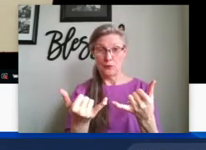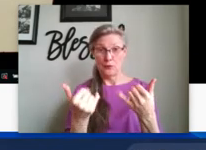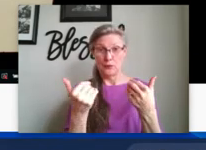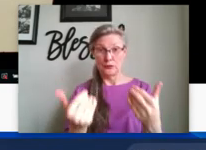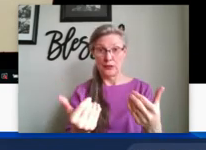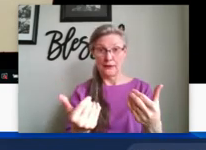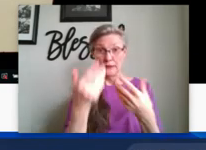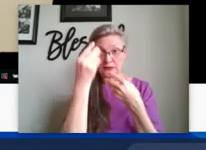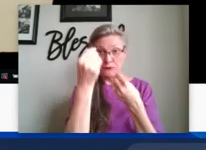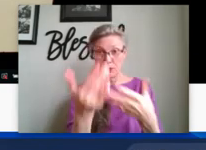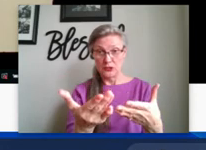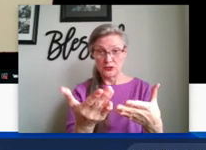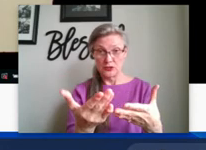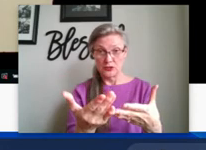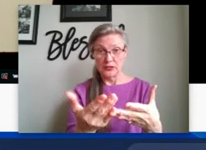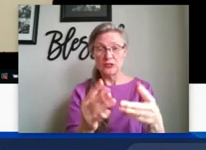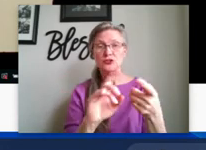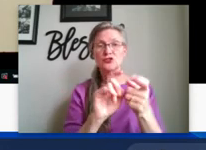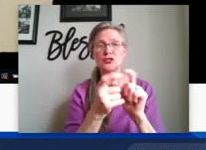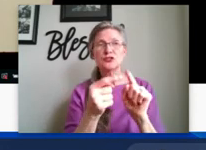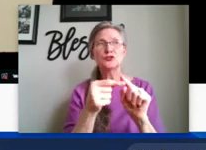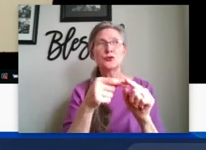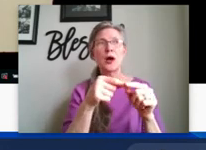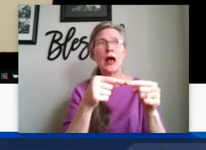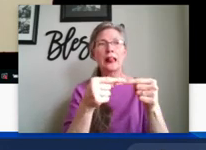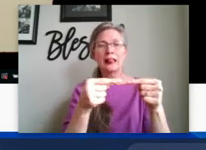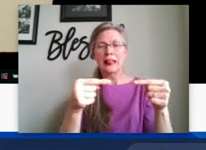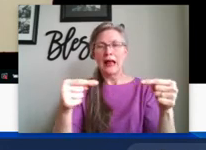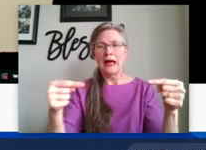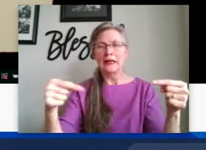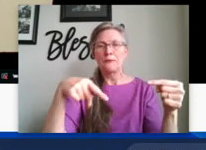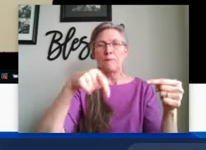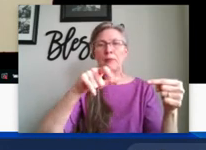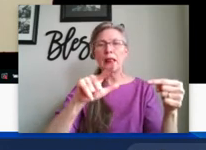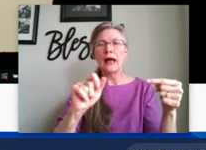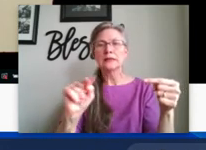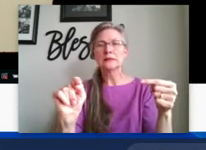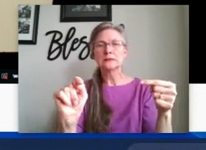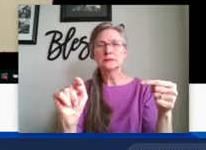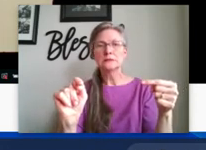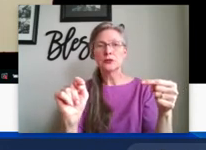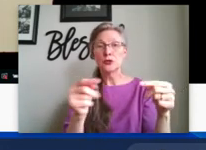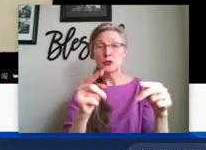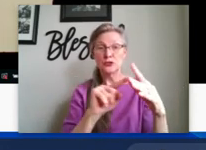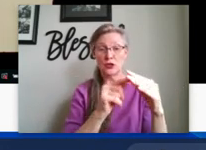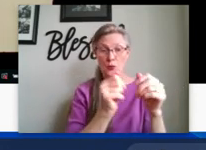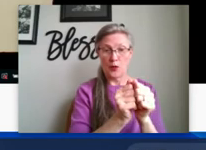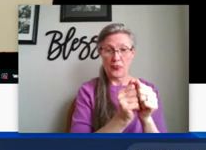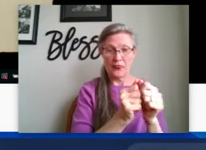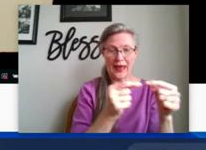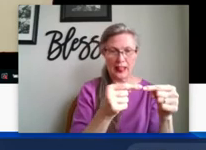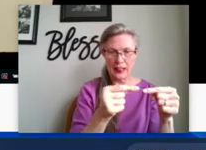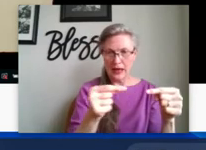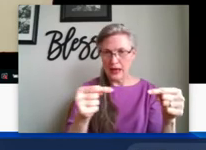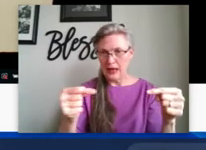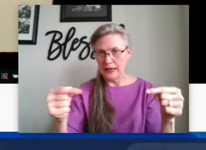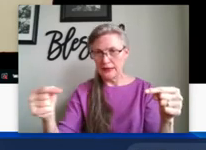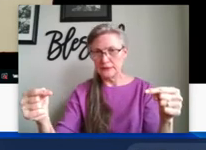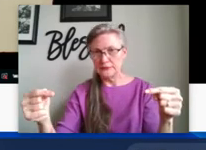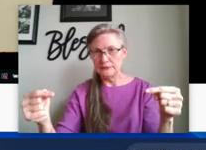this data and we are going to turn it into a line plot. For a line plot, obviously, you start with a line on the